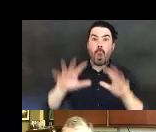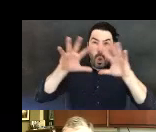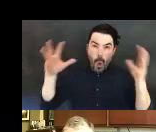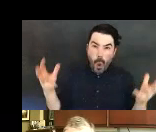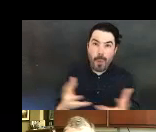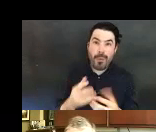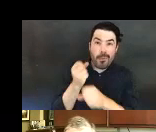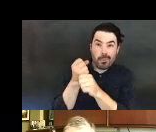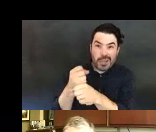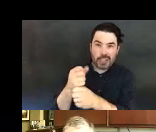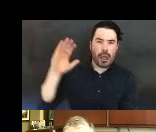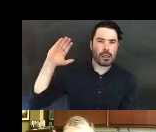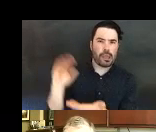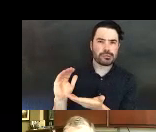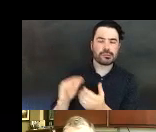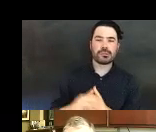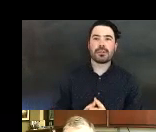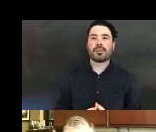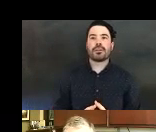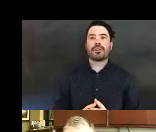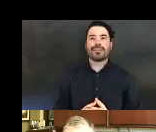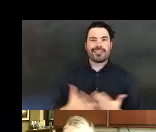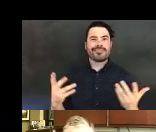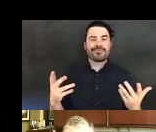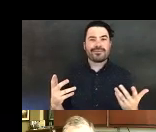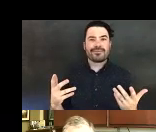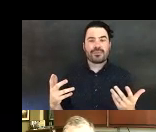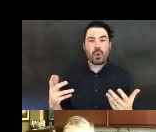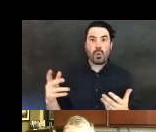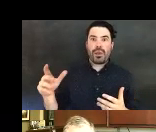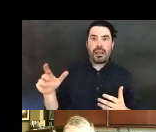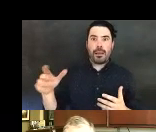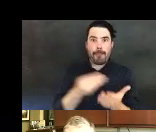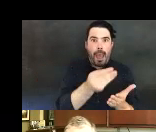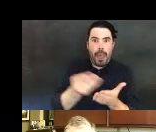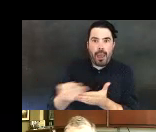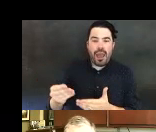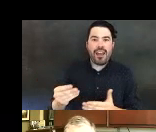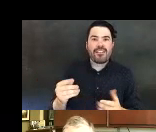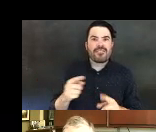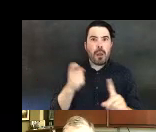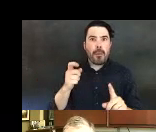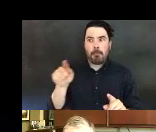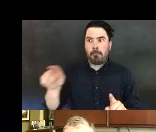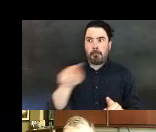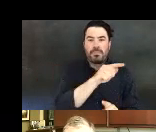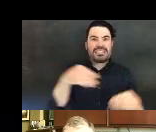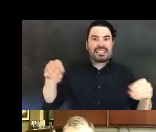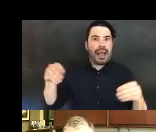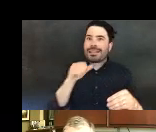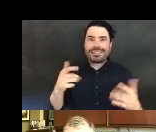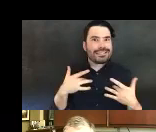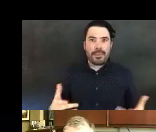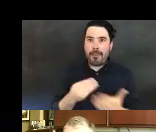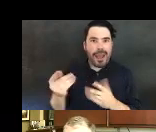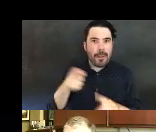and you know, obtaining supplies from non-traditional vendors are all things that will impact our ability to manage